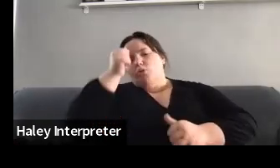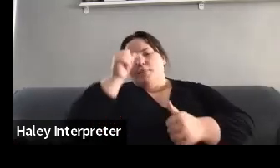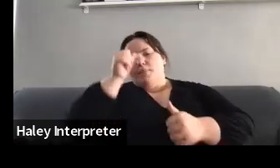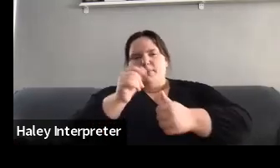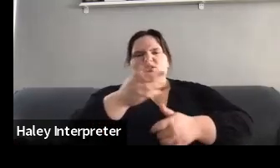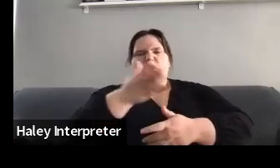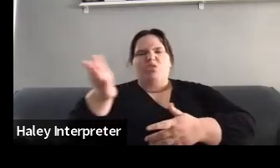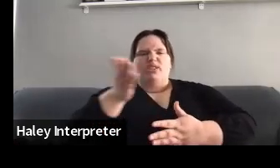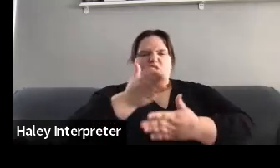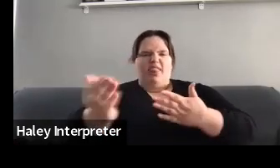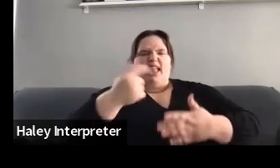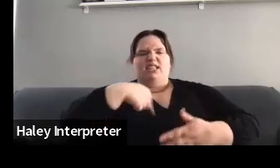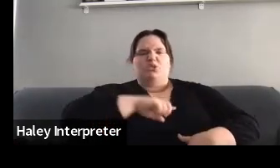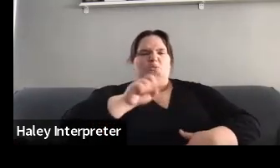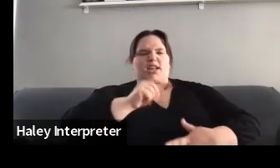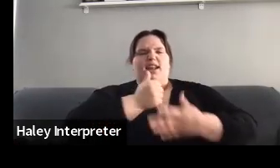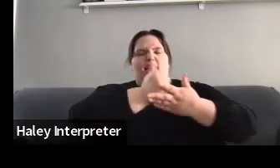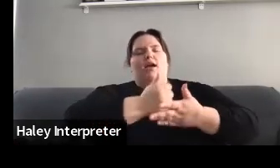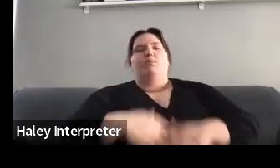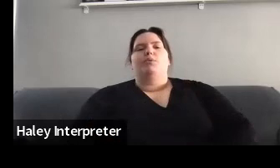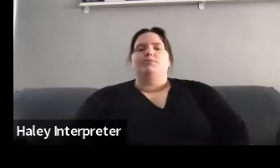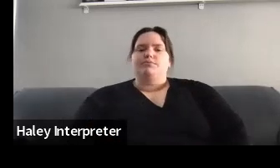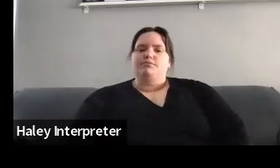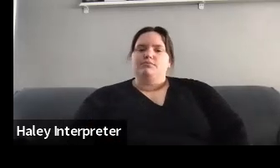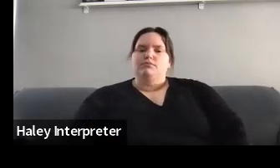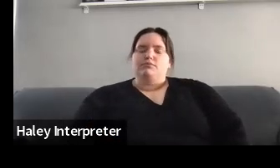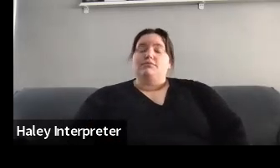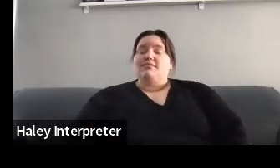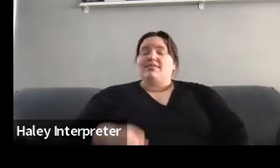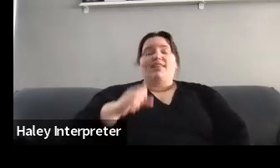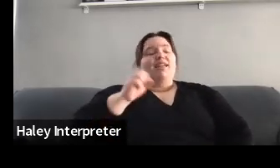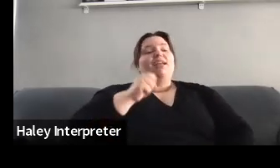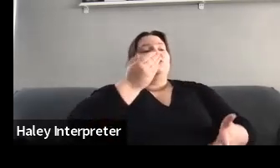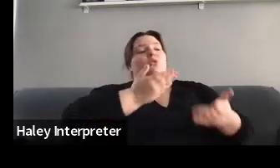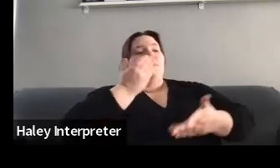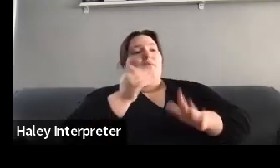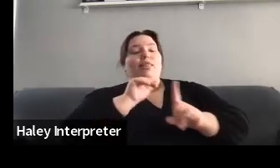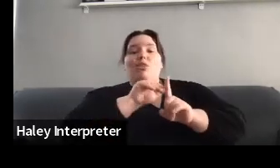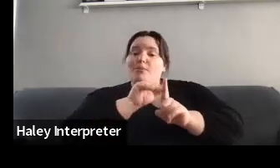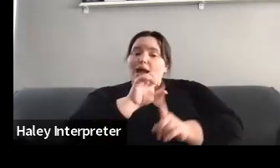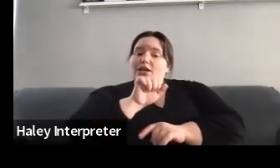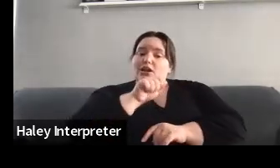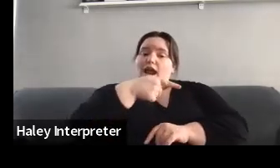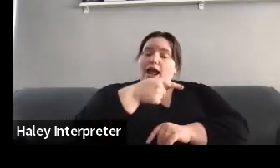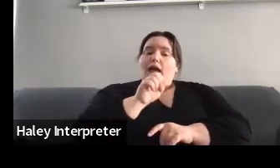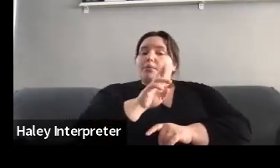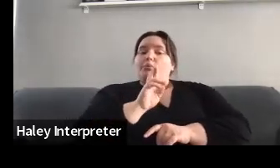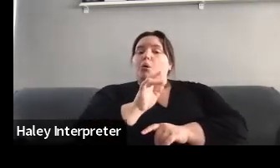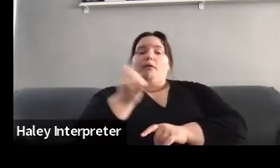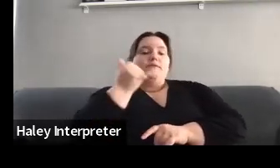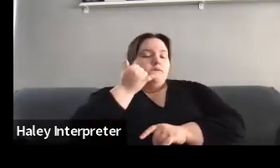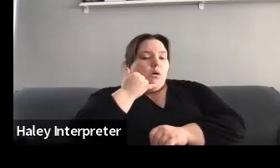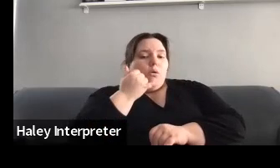with. Yeah. So maybe some of those reminder apps, or setting up reminders on your phone, or if you have an